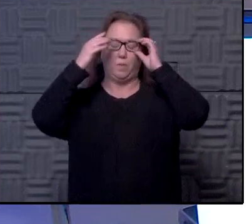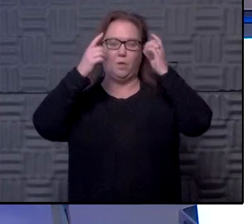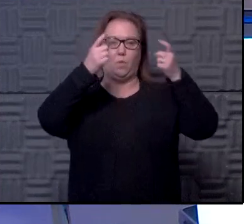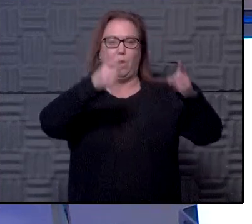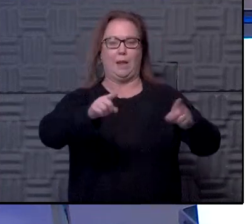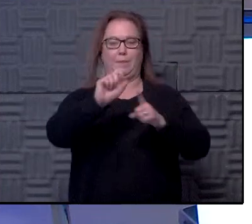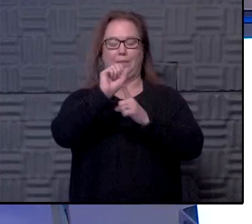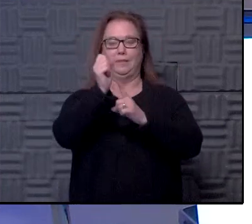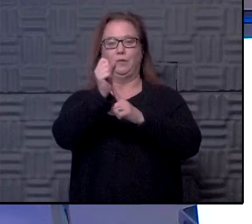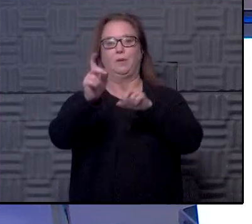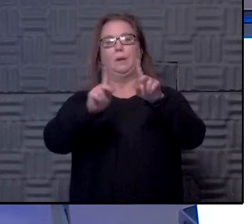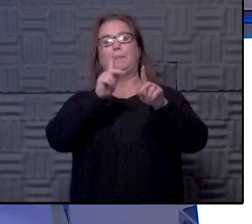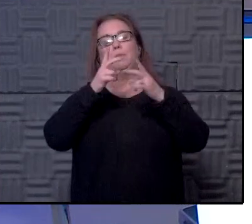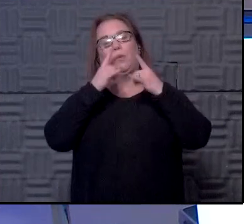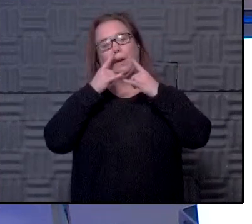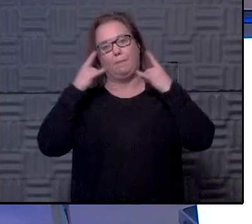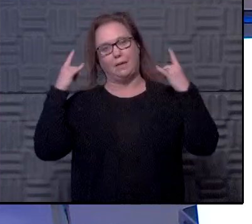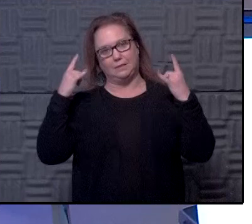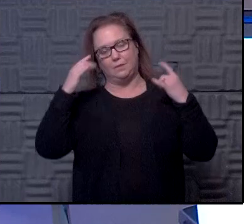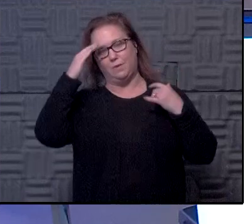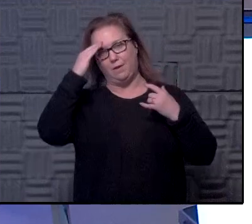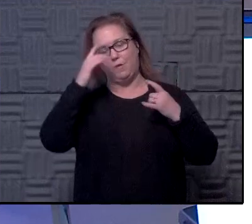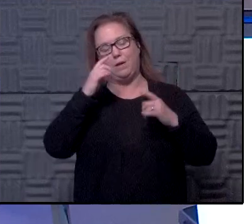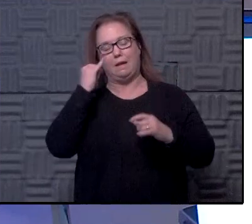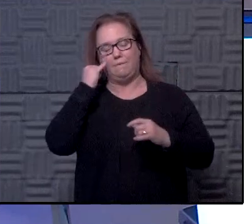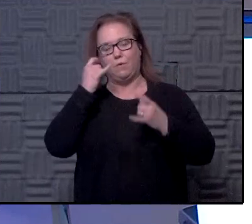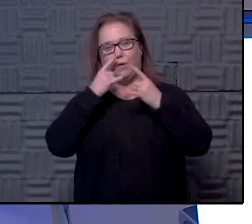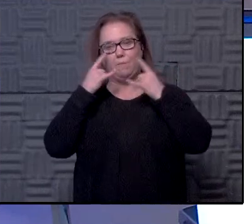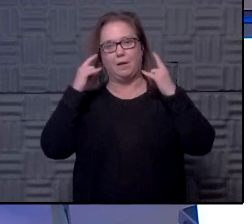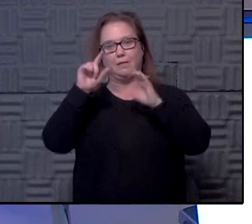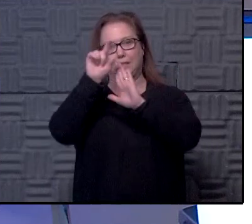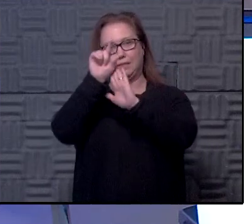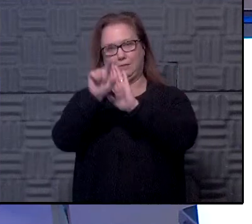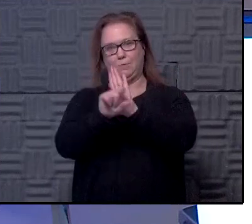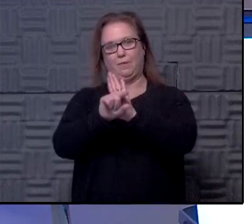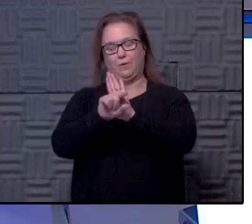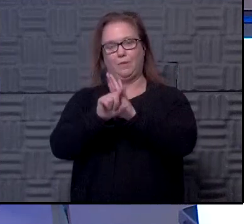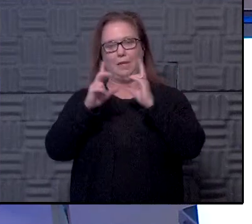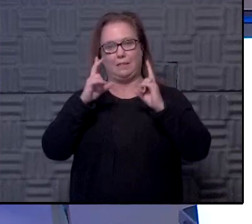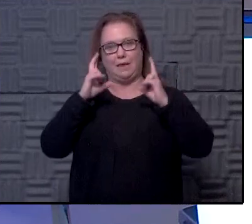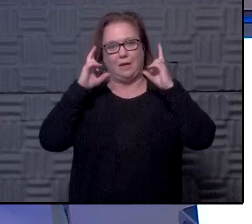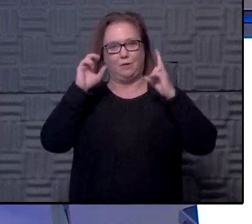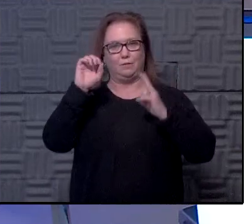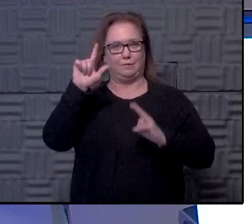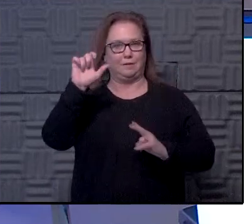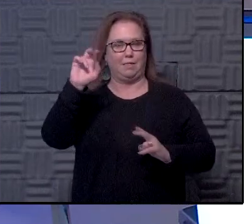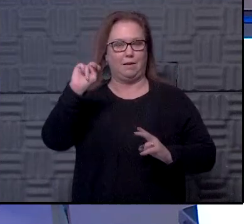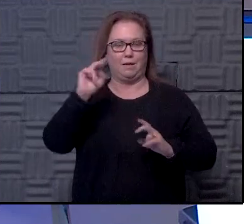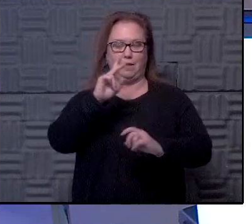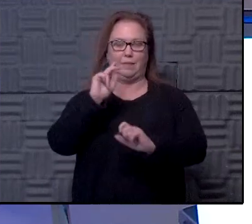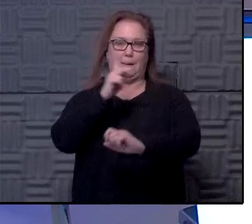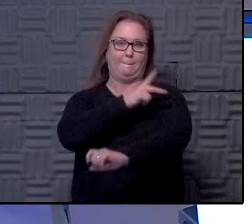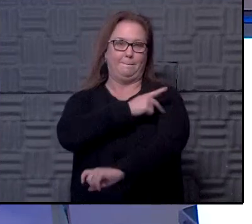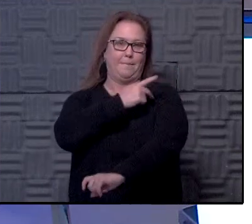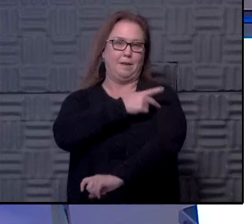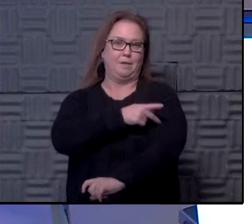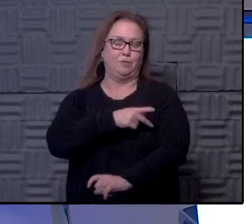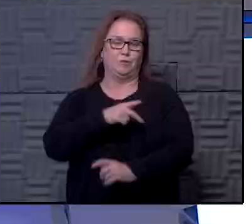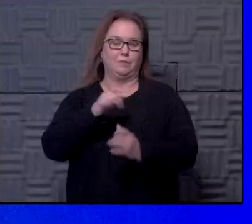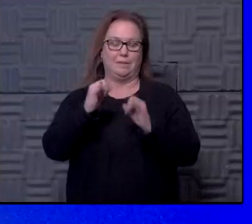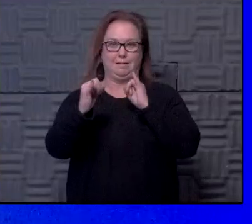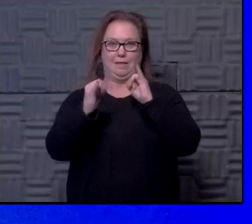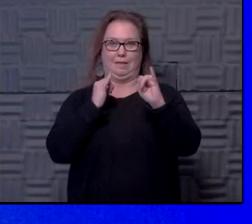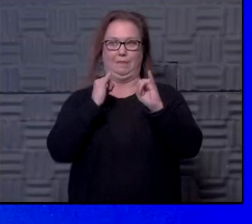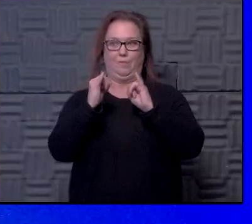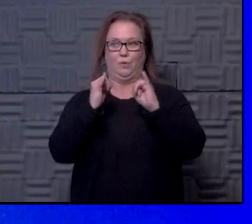in this situation if both people wear a mask. Yeah. In Springfield. Springfield. And all of the patients that they were able to